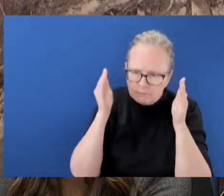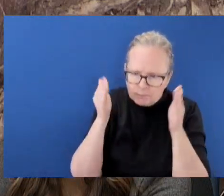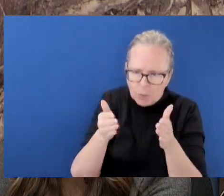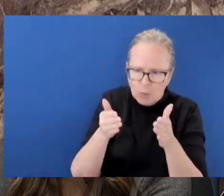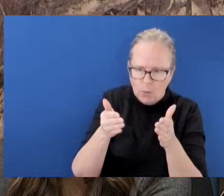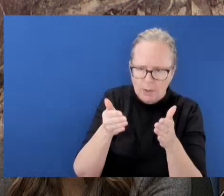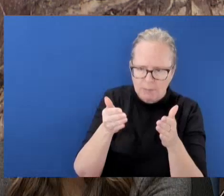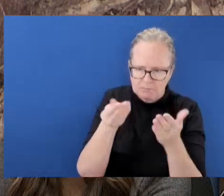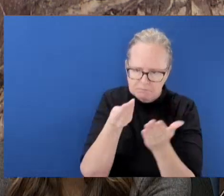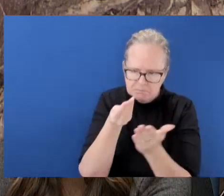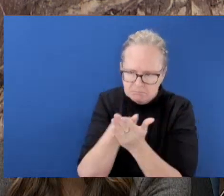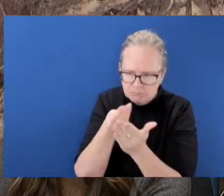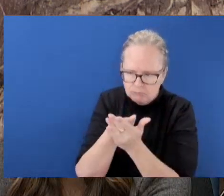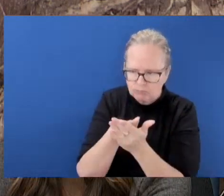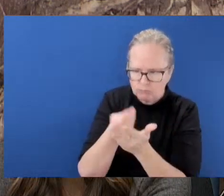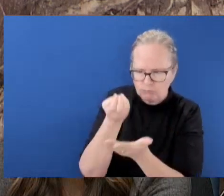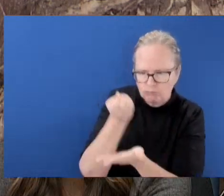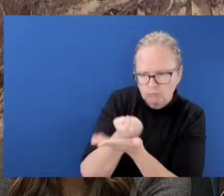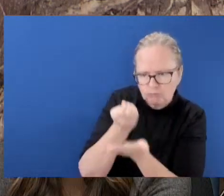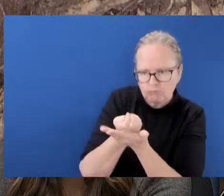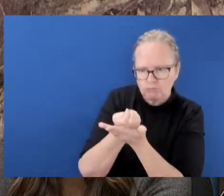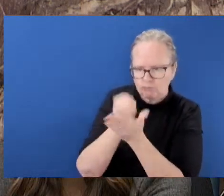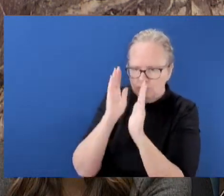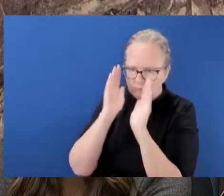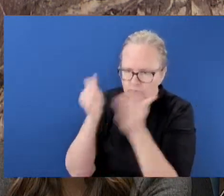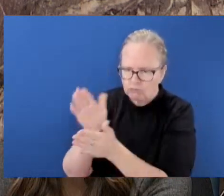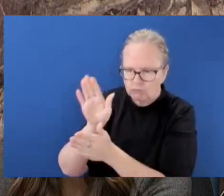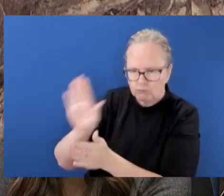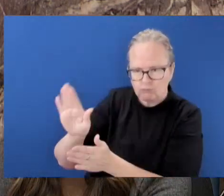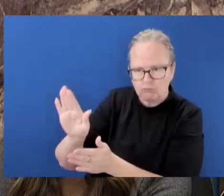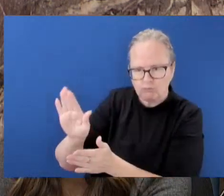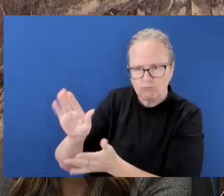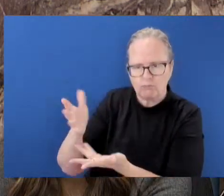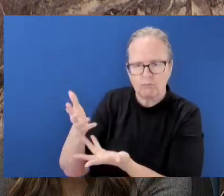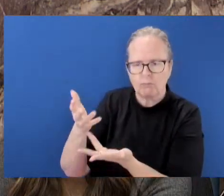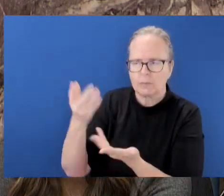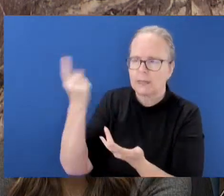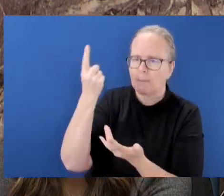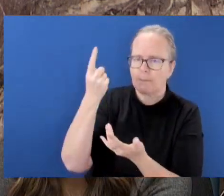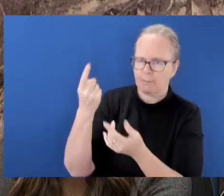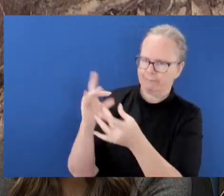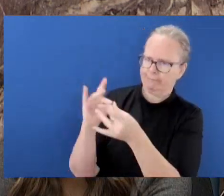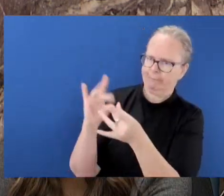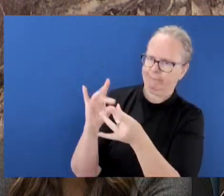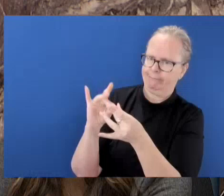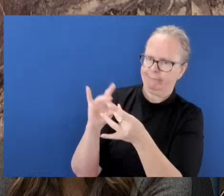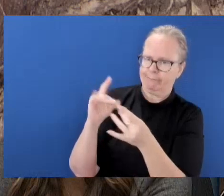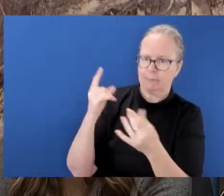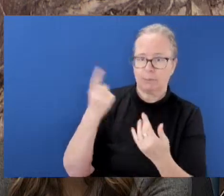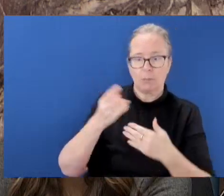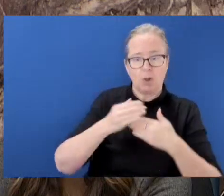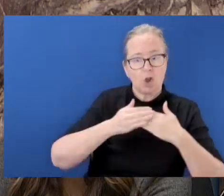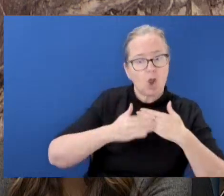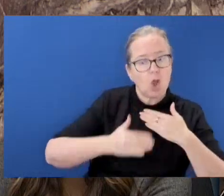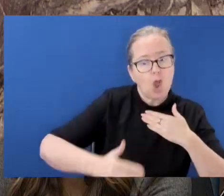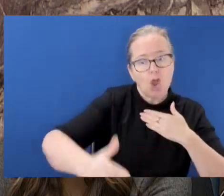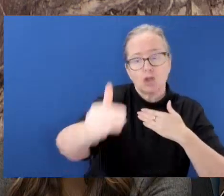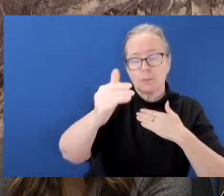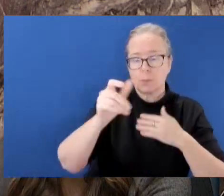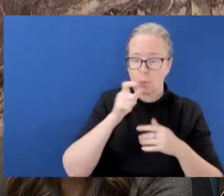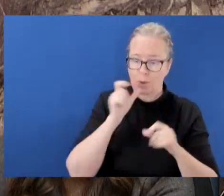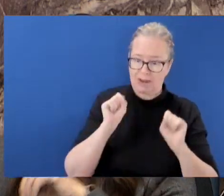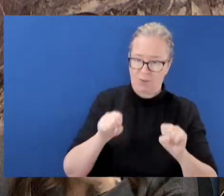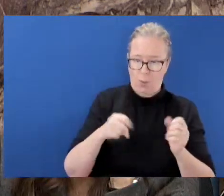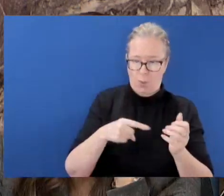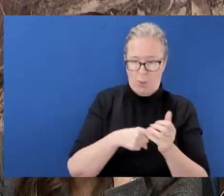for long-term affordability, but it may be important to provide political cover," end quote.